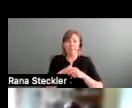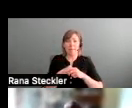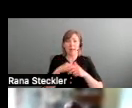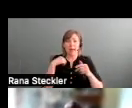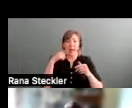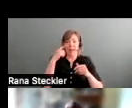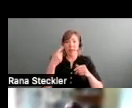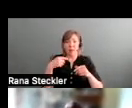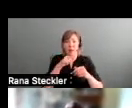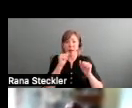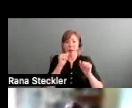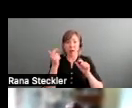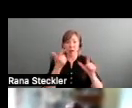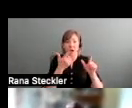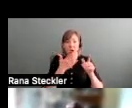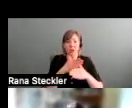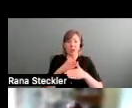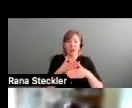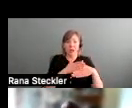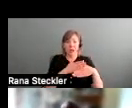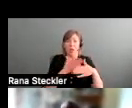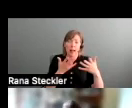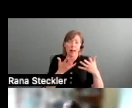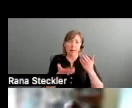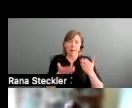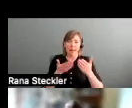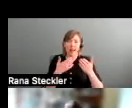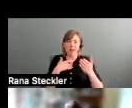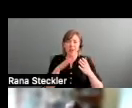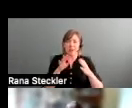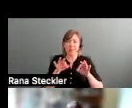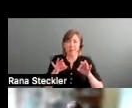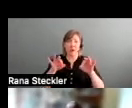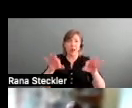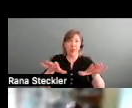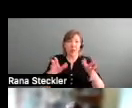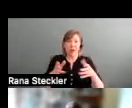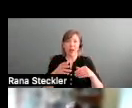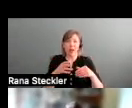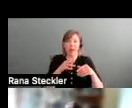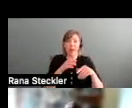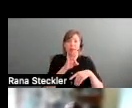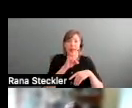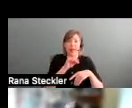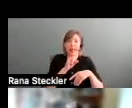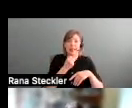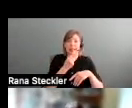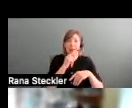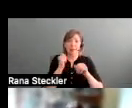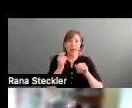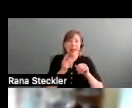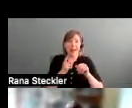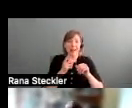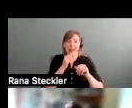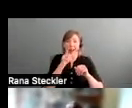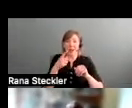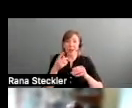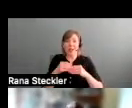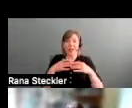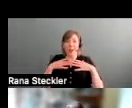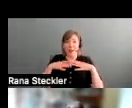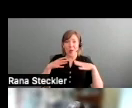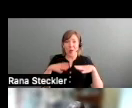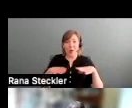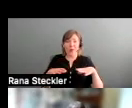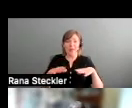I think we can all share, well, maybe, I'll just put it out there. You know, the 80s are back, not just in clothes and